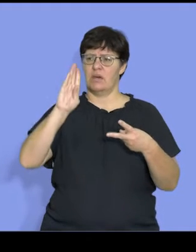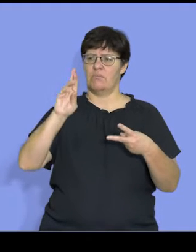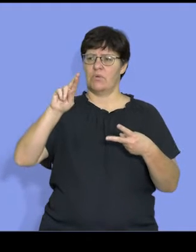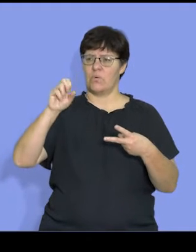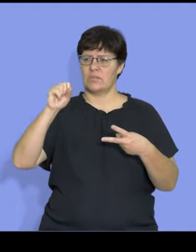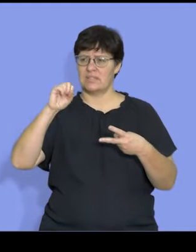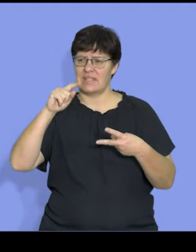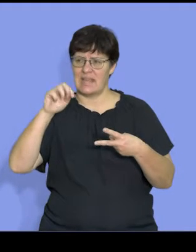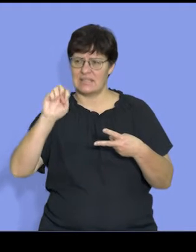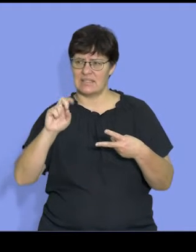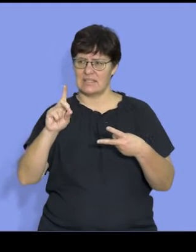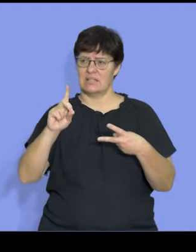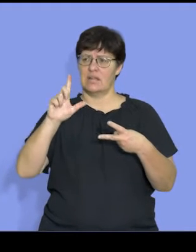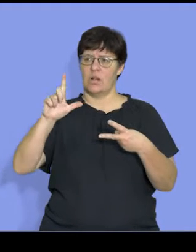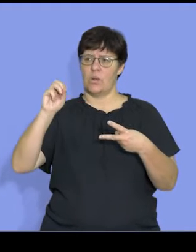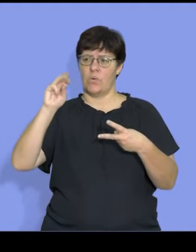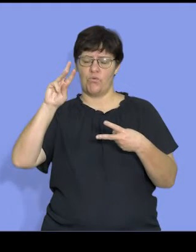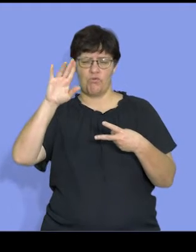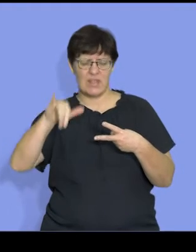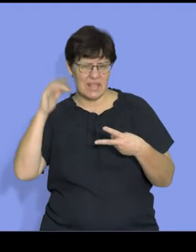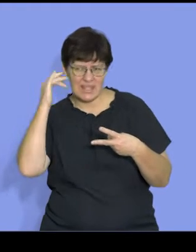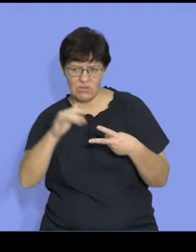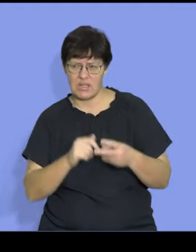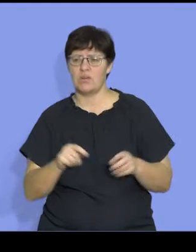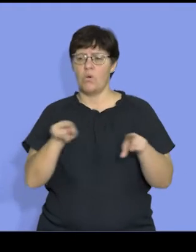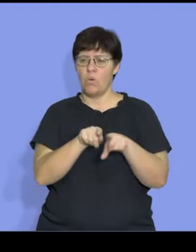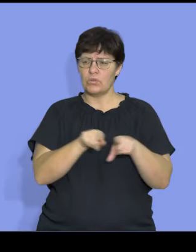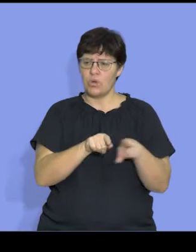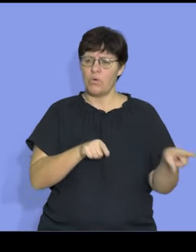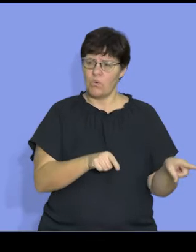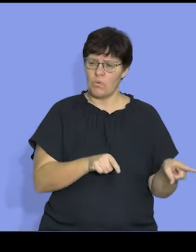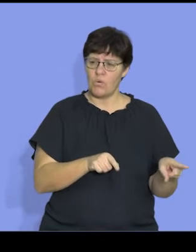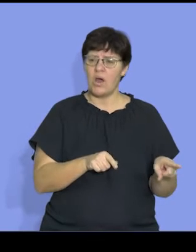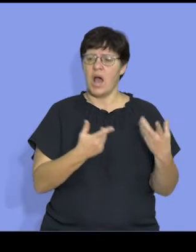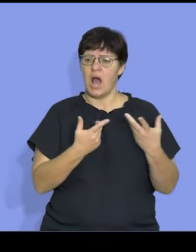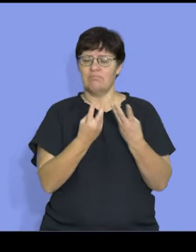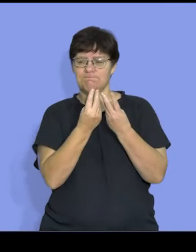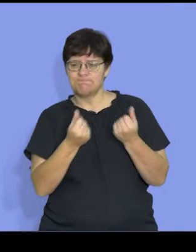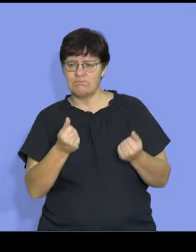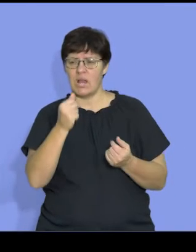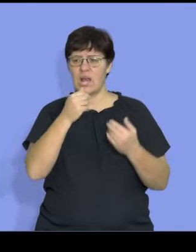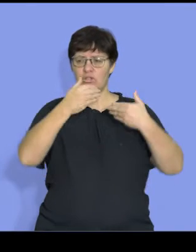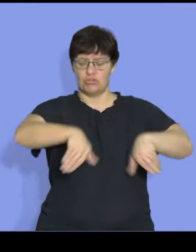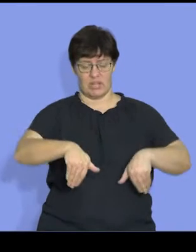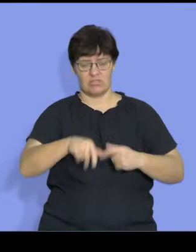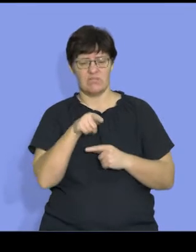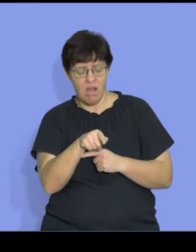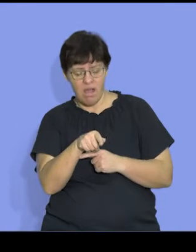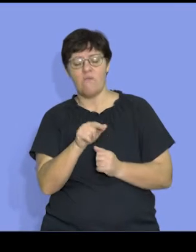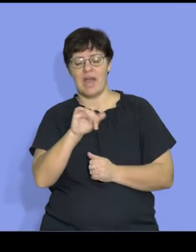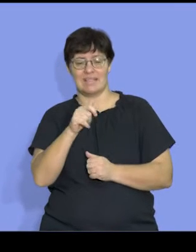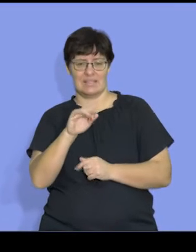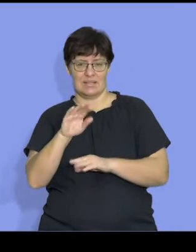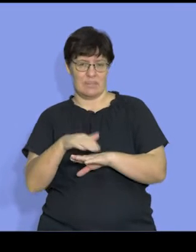techniques that have to do with acid-base reactions. But also remember that the quantitative aspects,